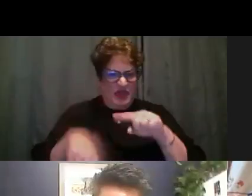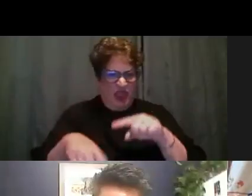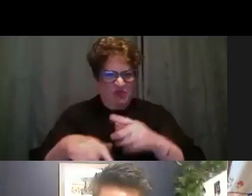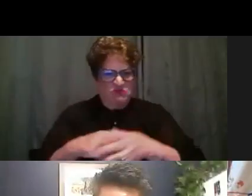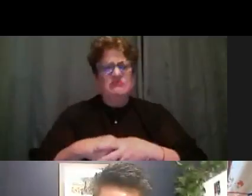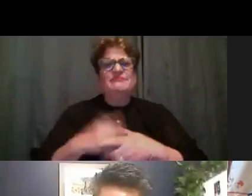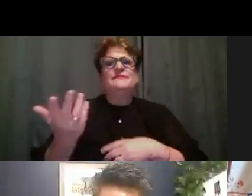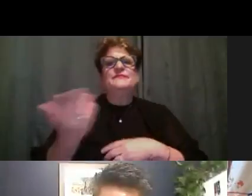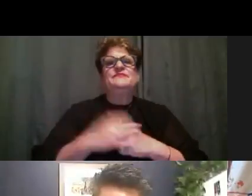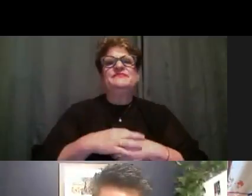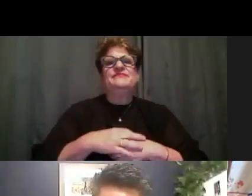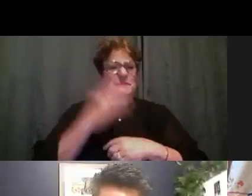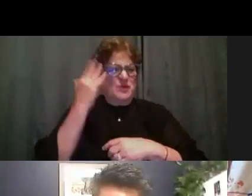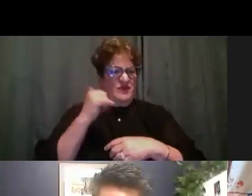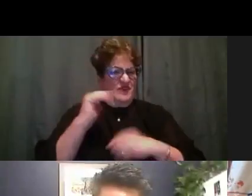About her appearance.